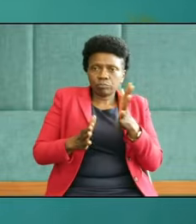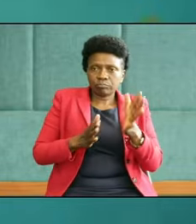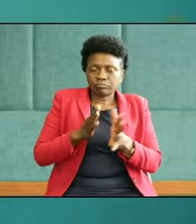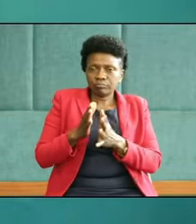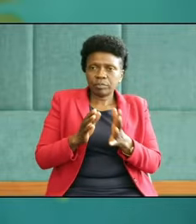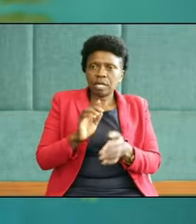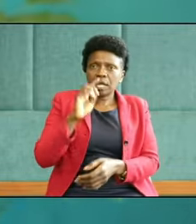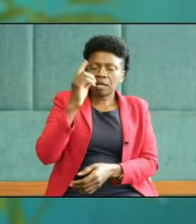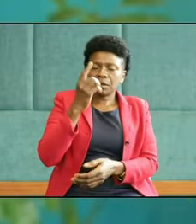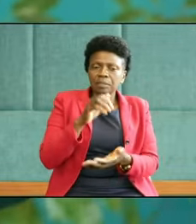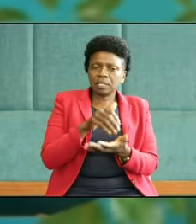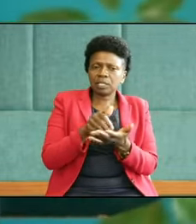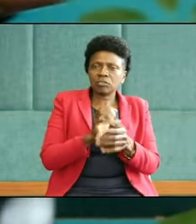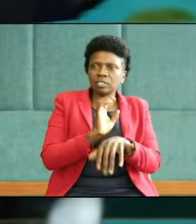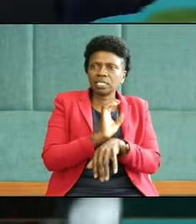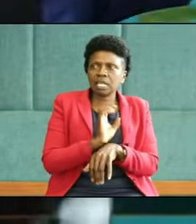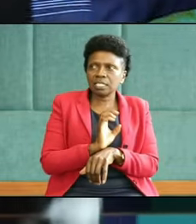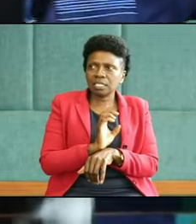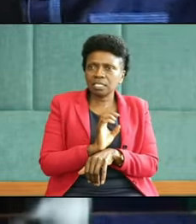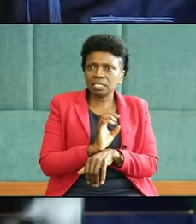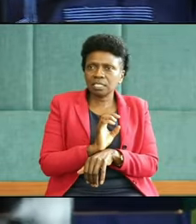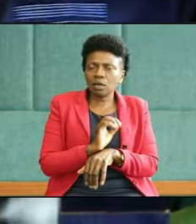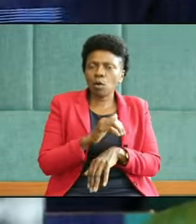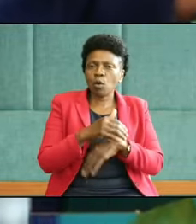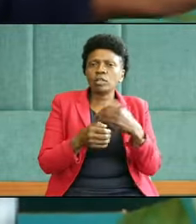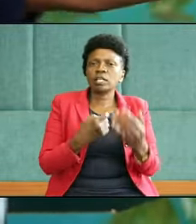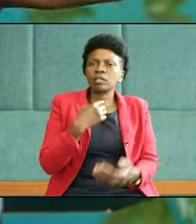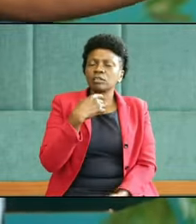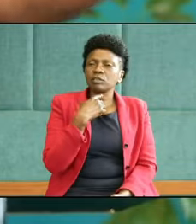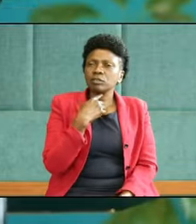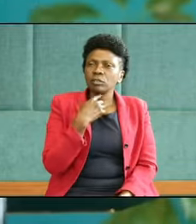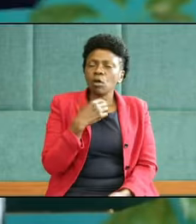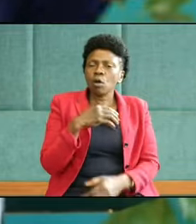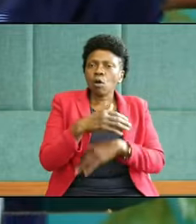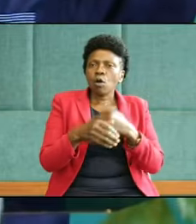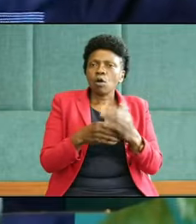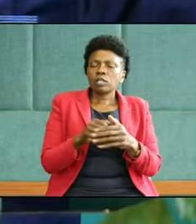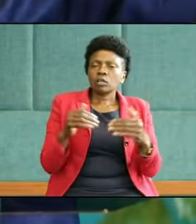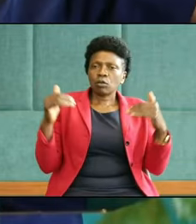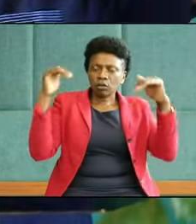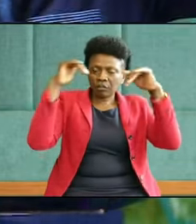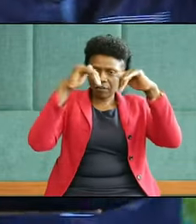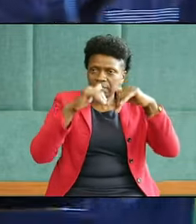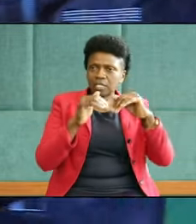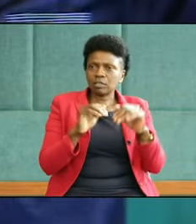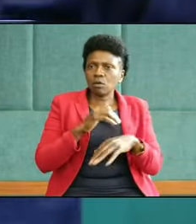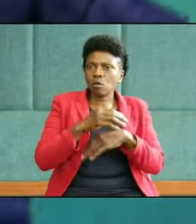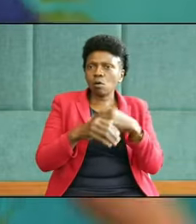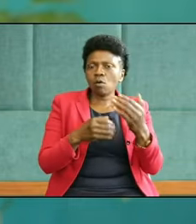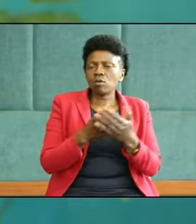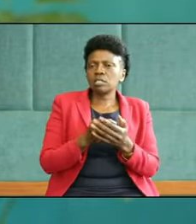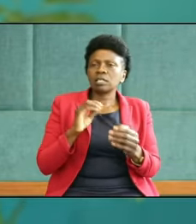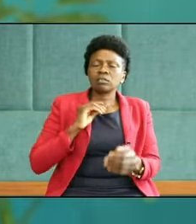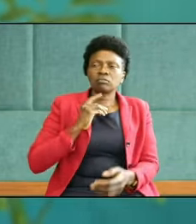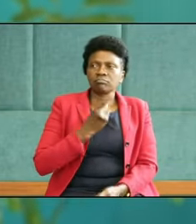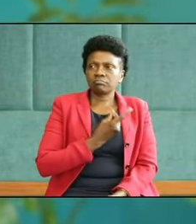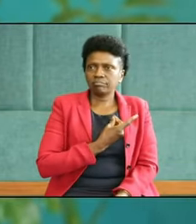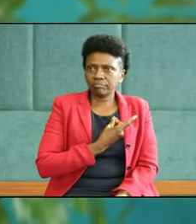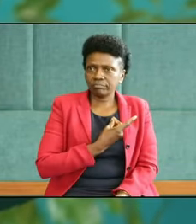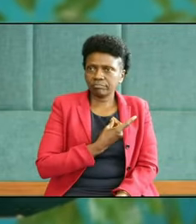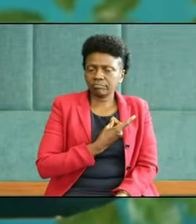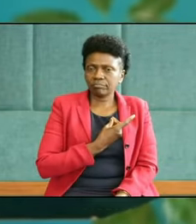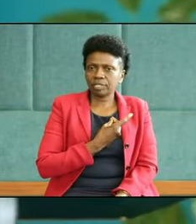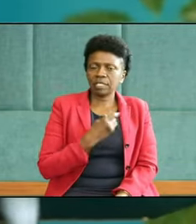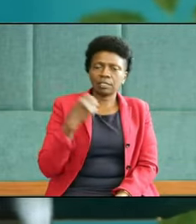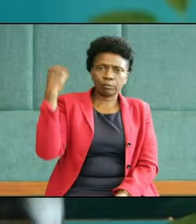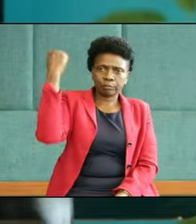Nairobi Central, Nairobi East, all the unions, all the missions, all the conferences, all the districts, it's not for